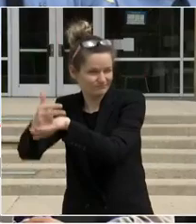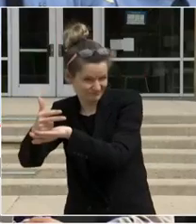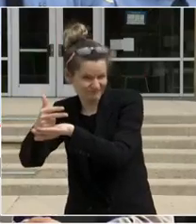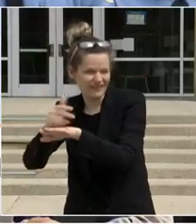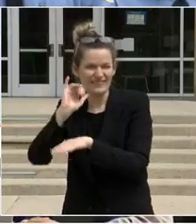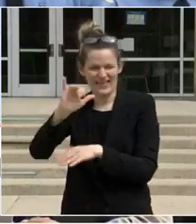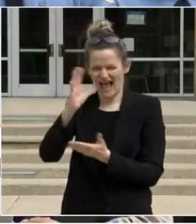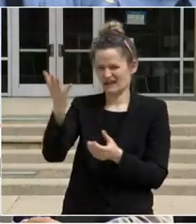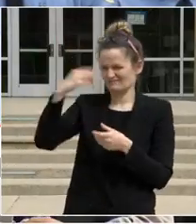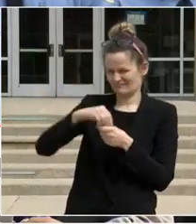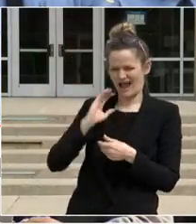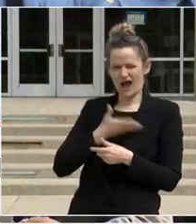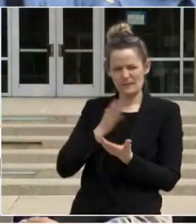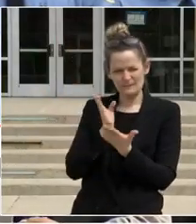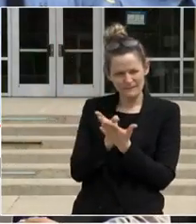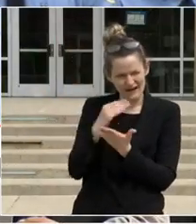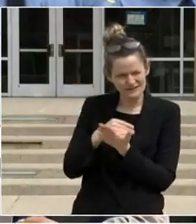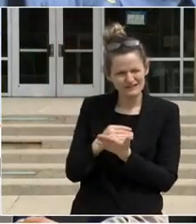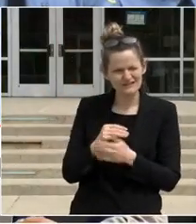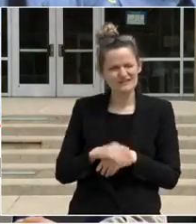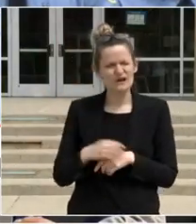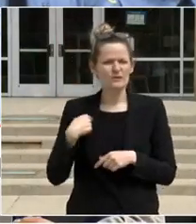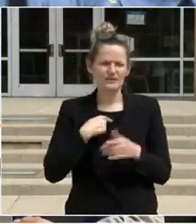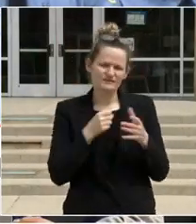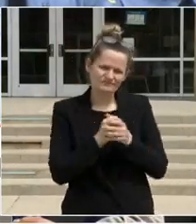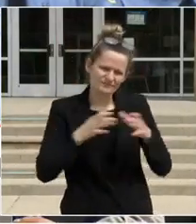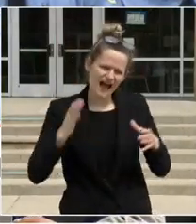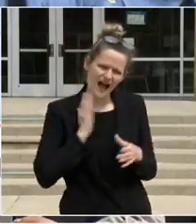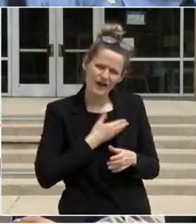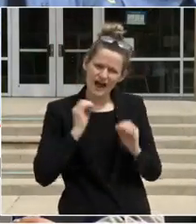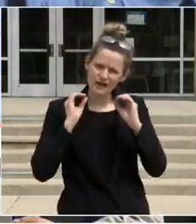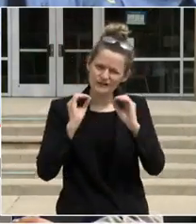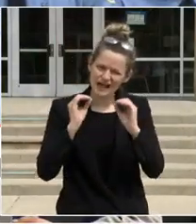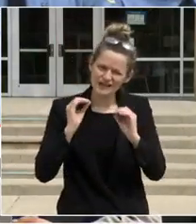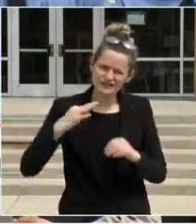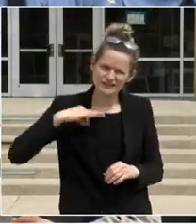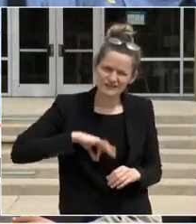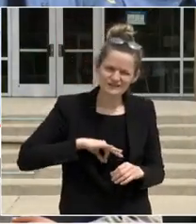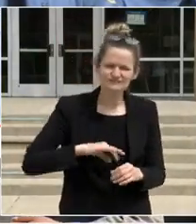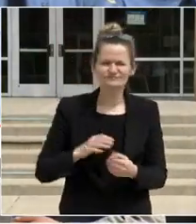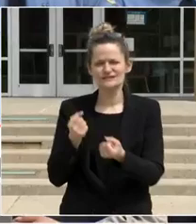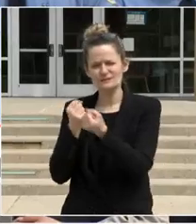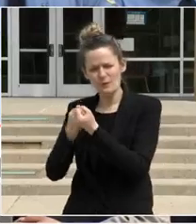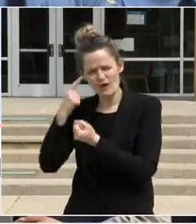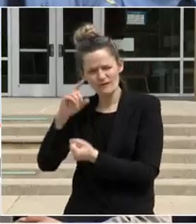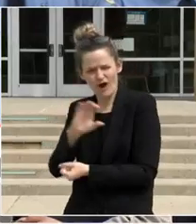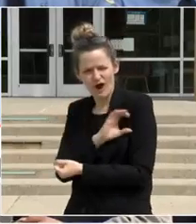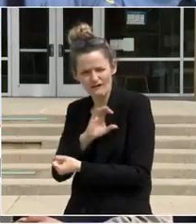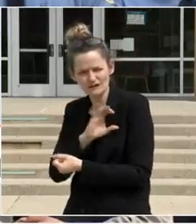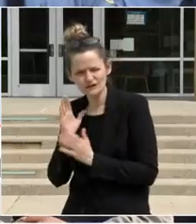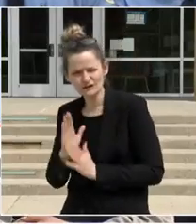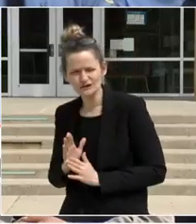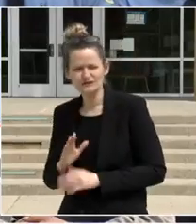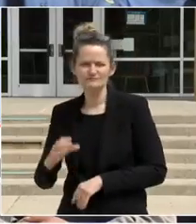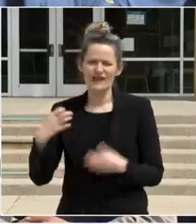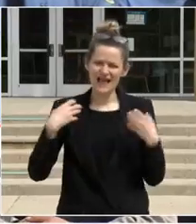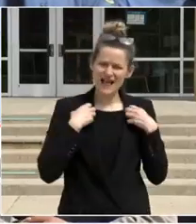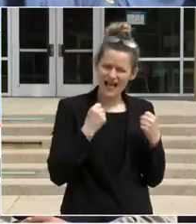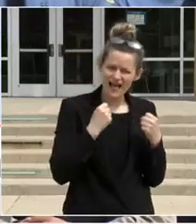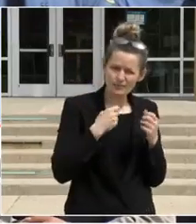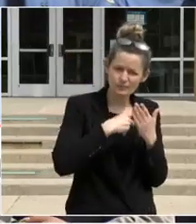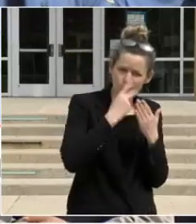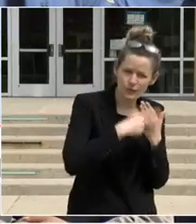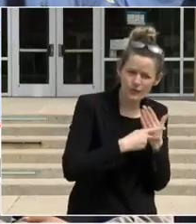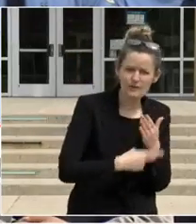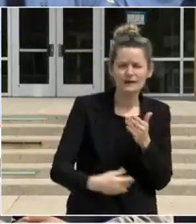our education incentives, staff to support our officers, wellness program, and in leadership and development efforts. We want to make sure that we